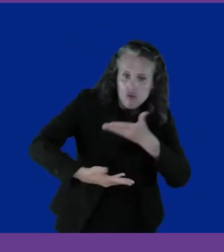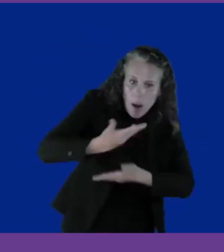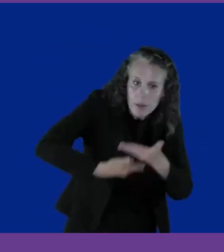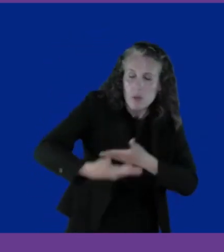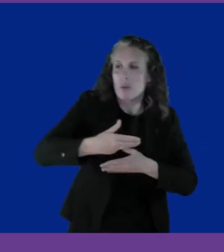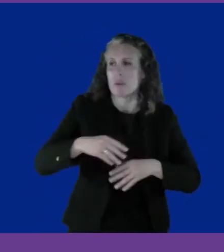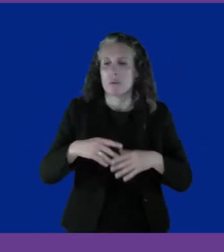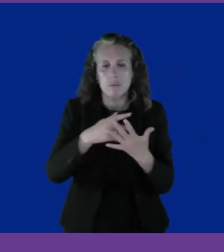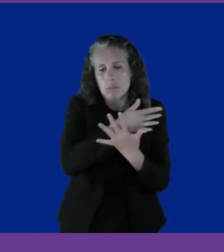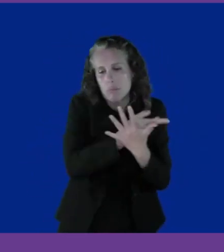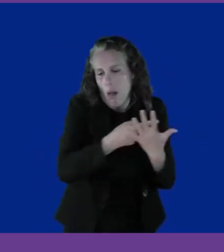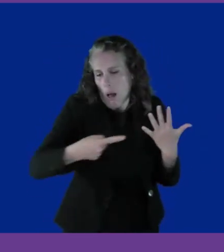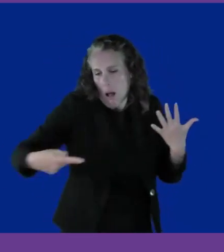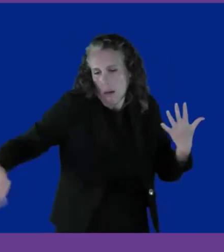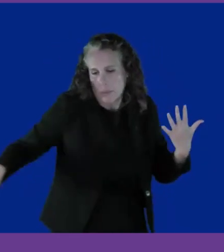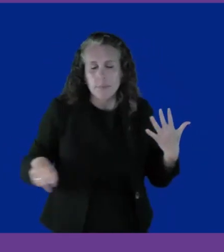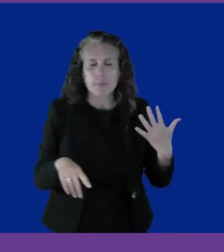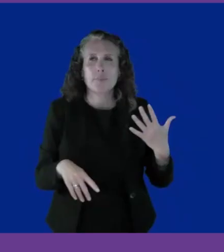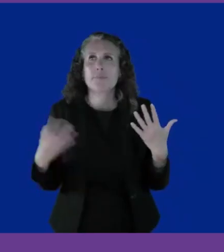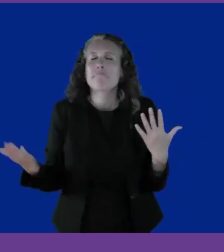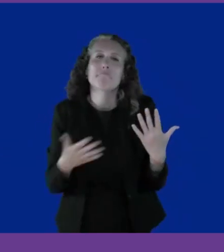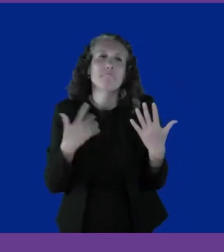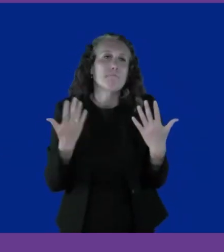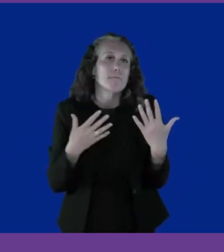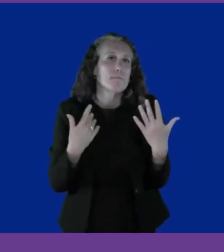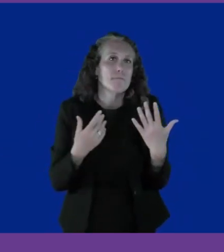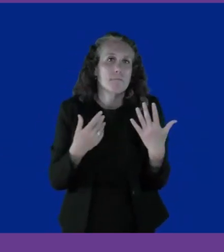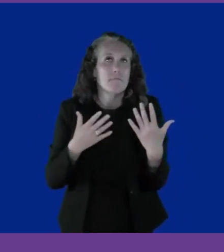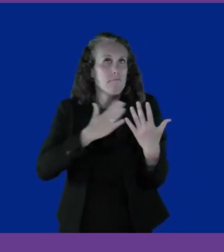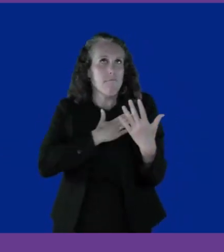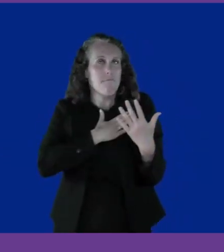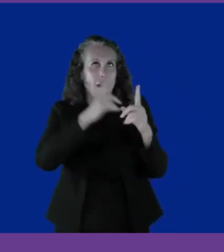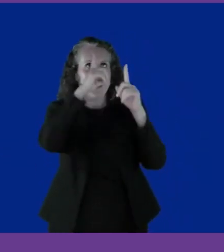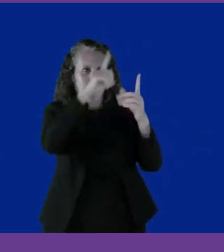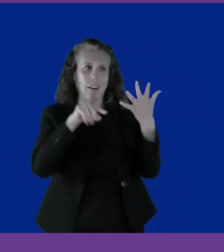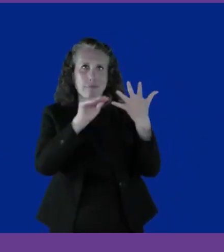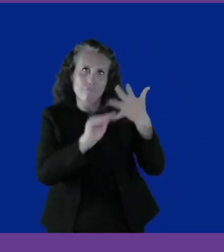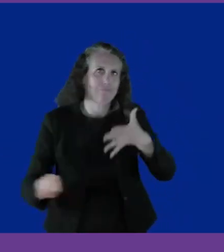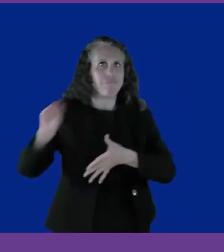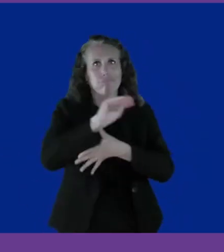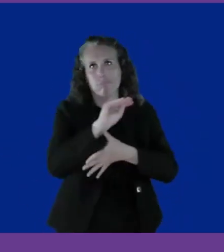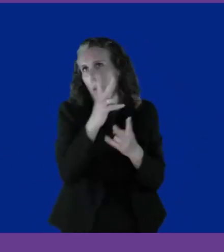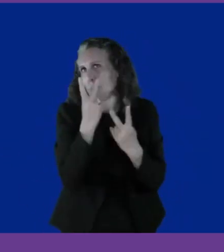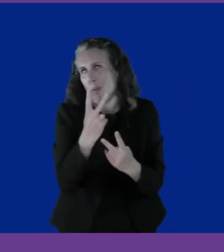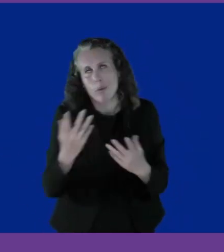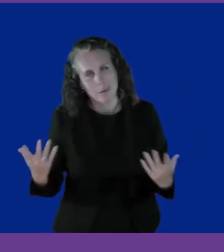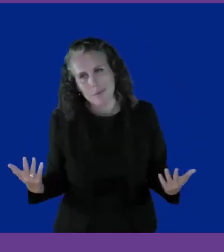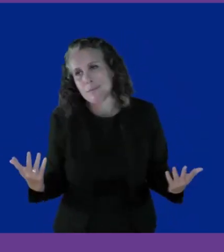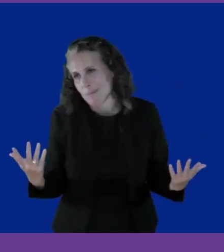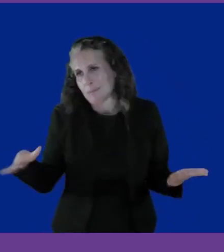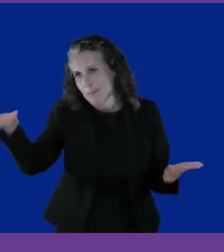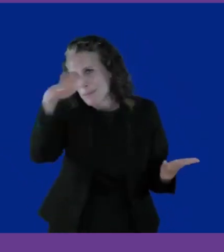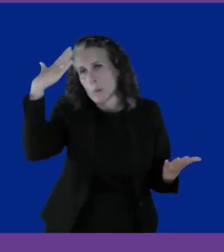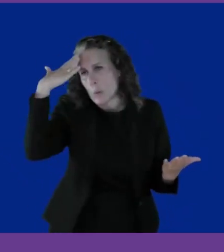and others. This is obviously high on our agenda, just simply due to the importance. There's